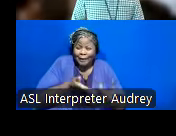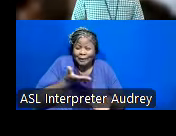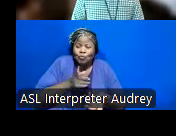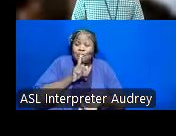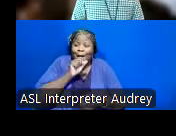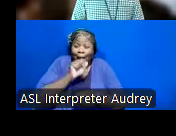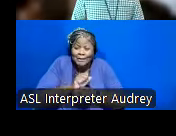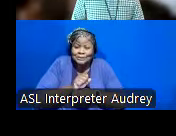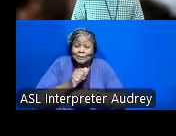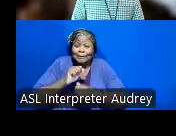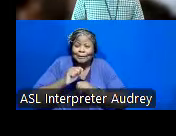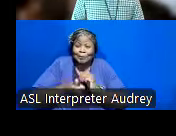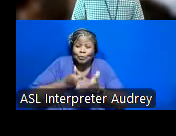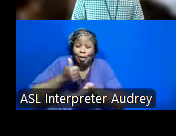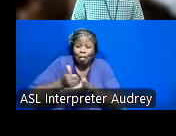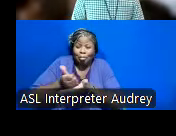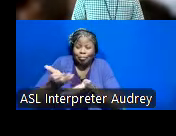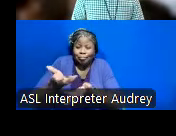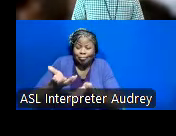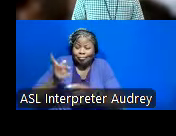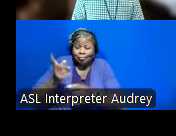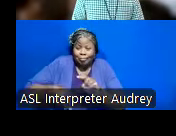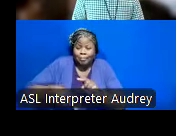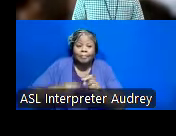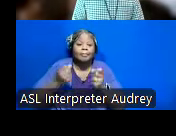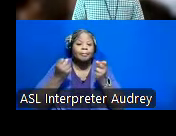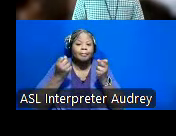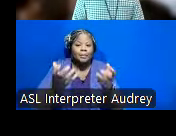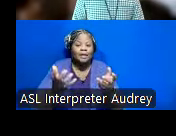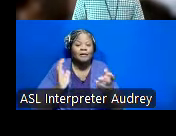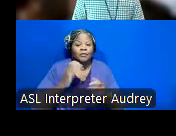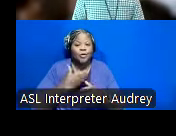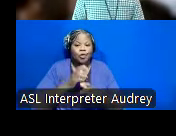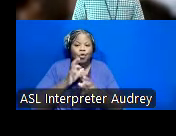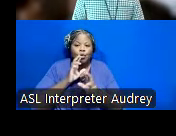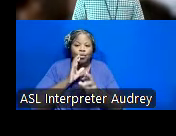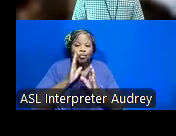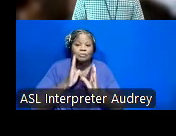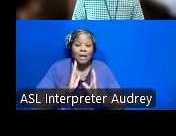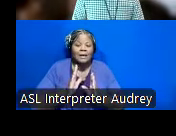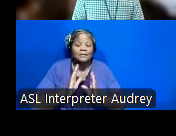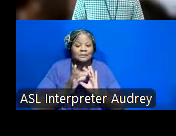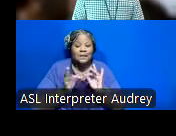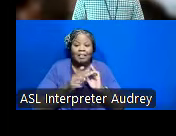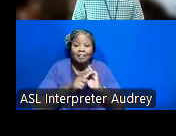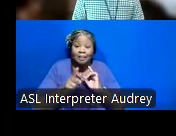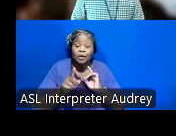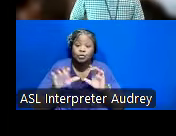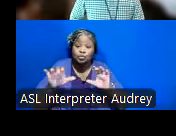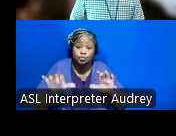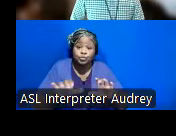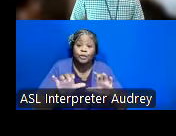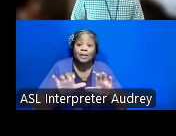actually able to do." Um, so many of our respondents said that they were, felt like